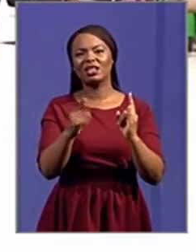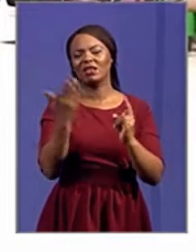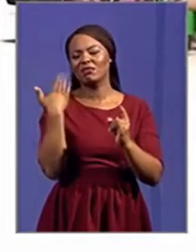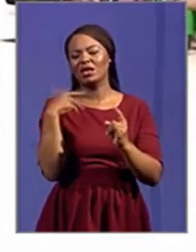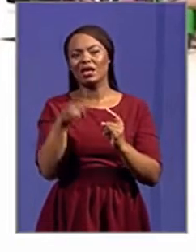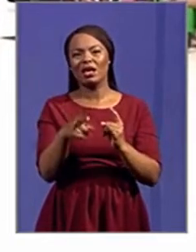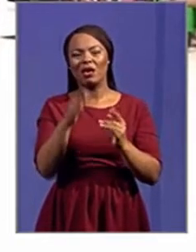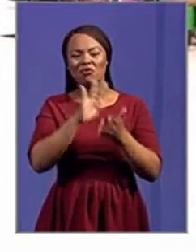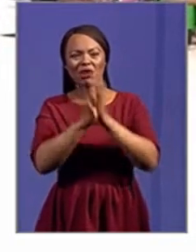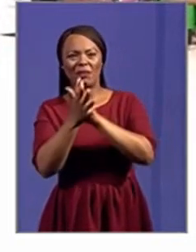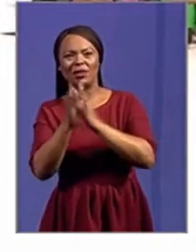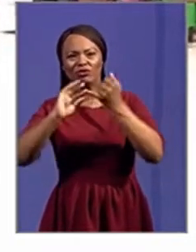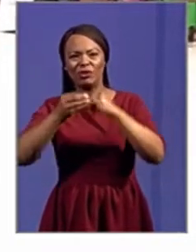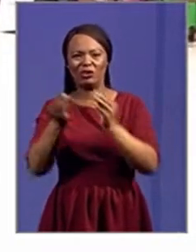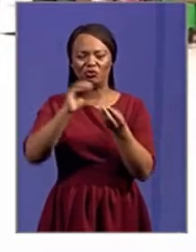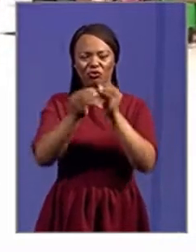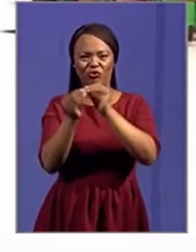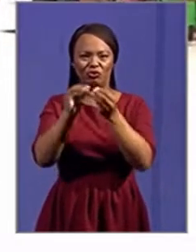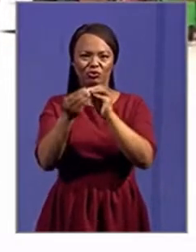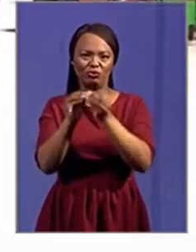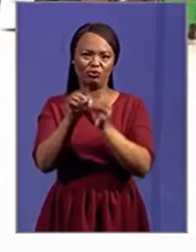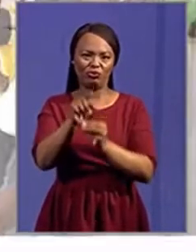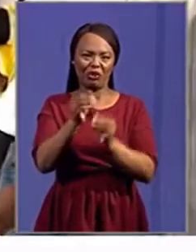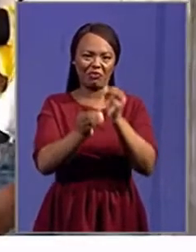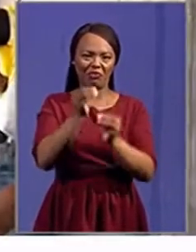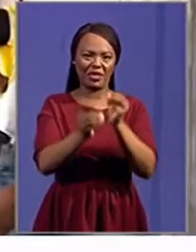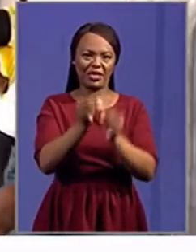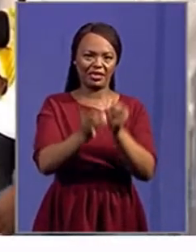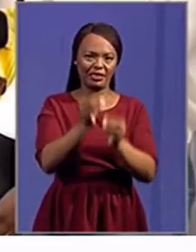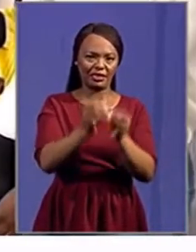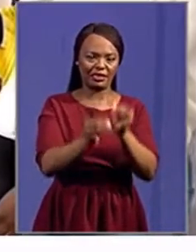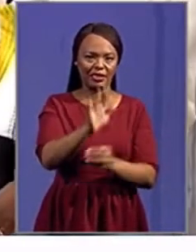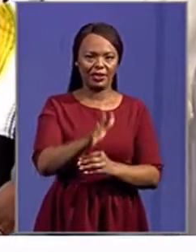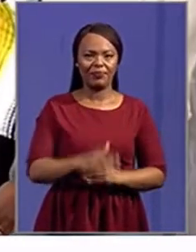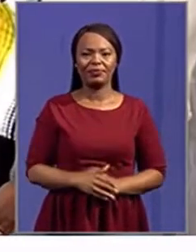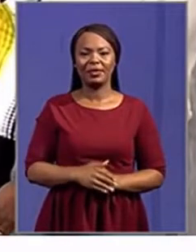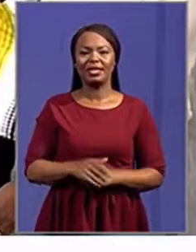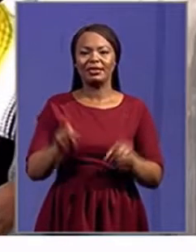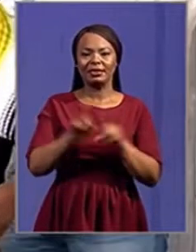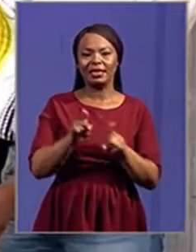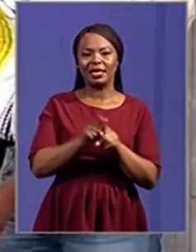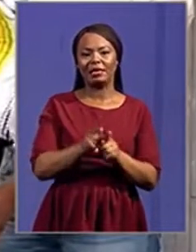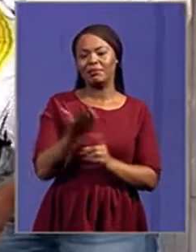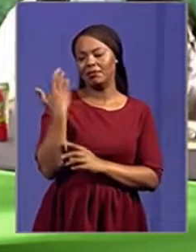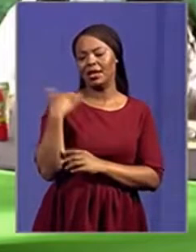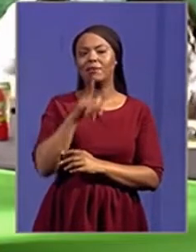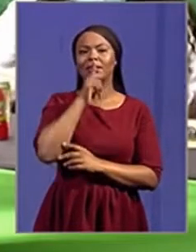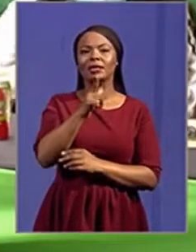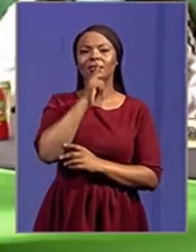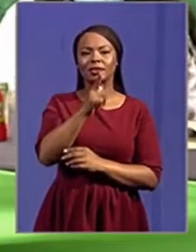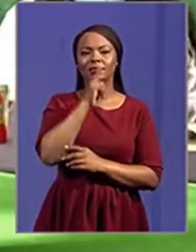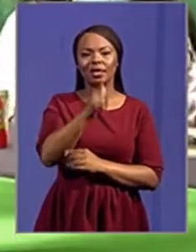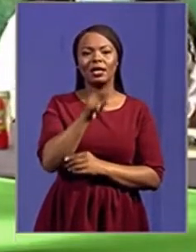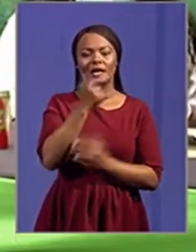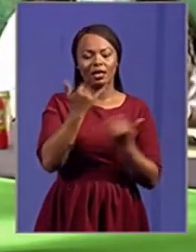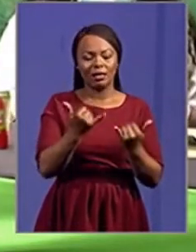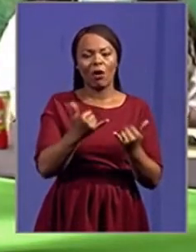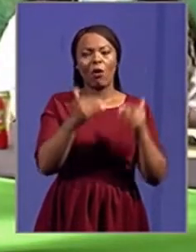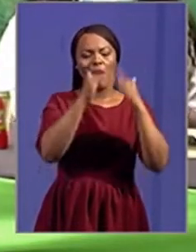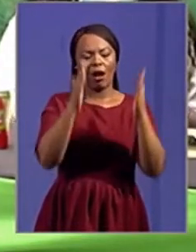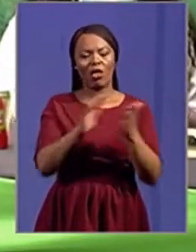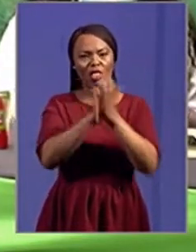Kapita Marisberg malapa a feta magolo mahlano a ileng a senyegelwa ka lebaka la sefefo kgoding e fetileng a tla una molemo diranteng